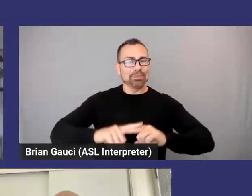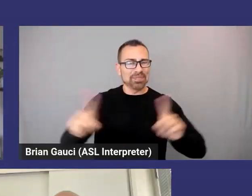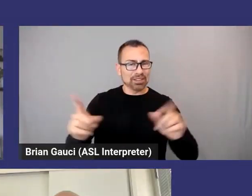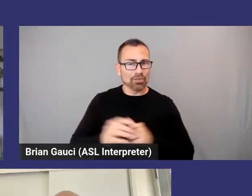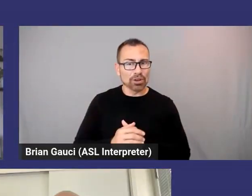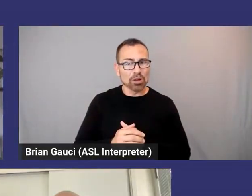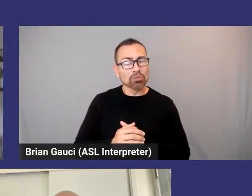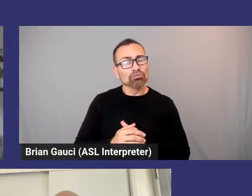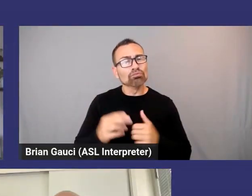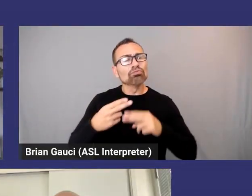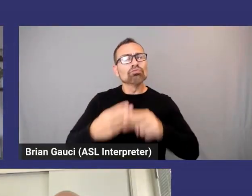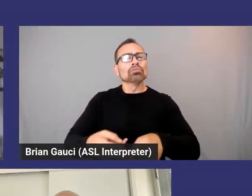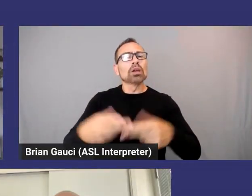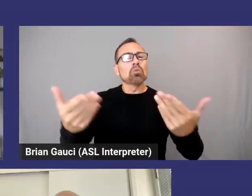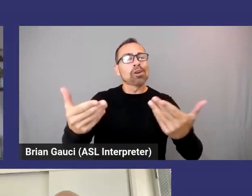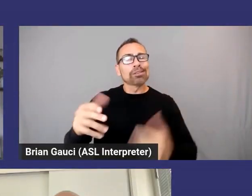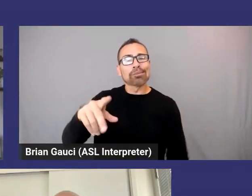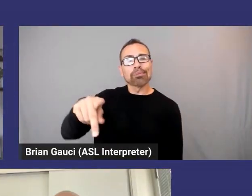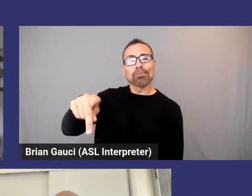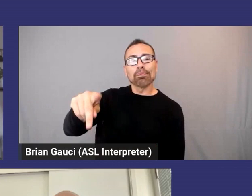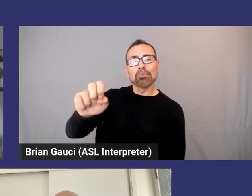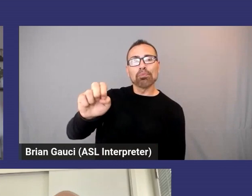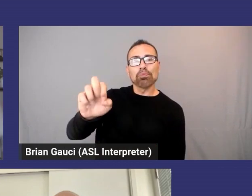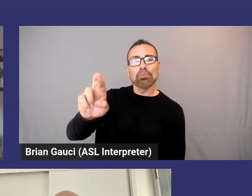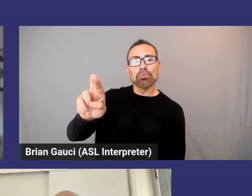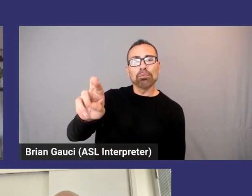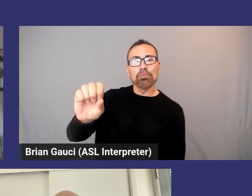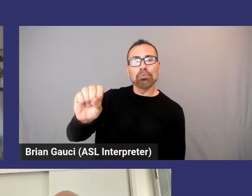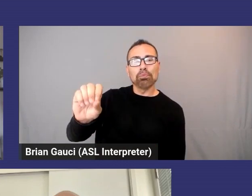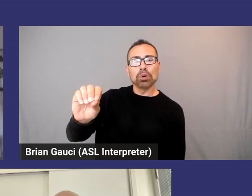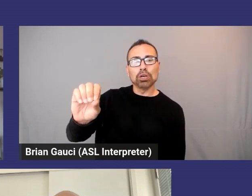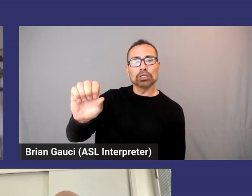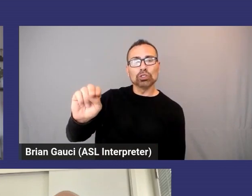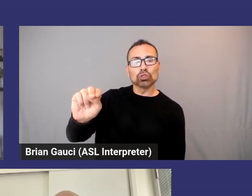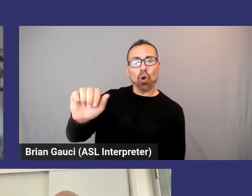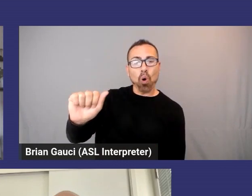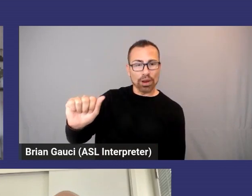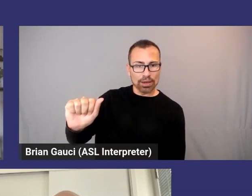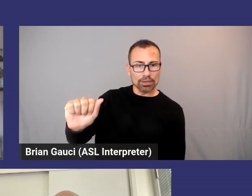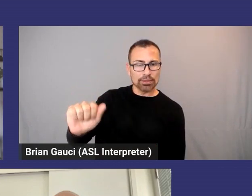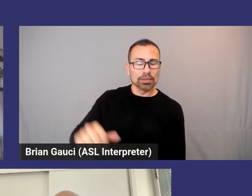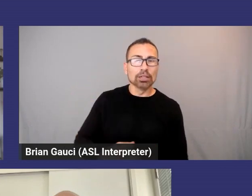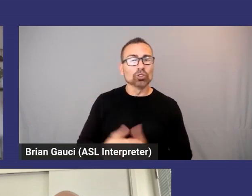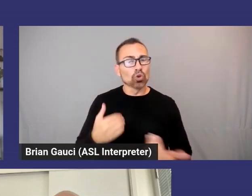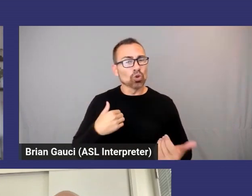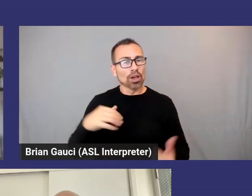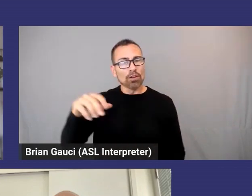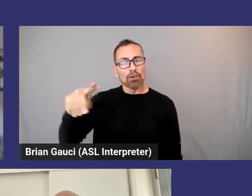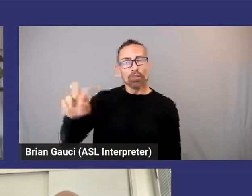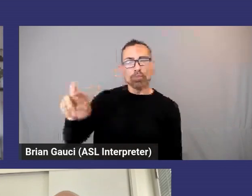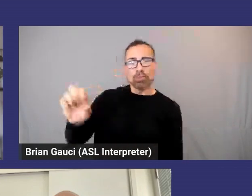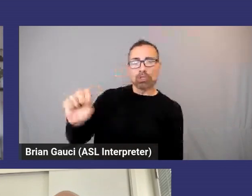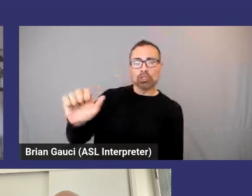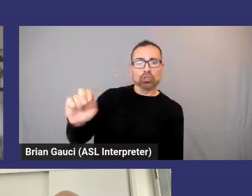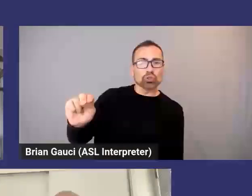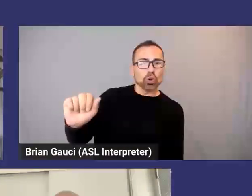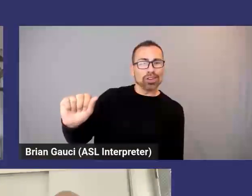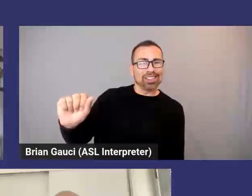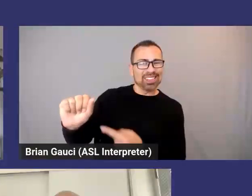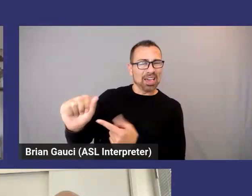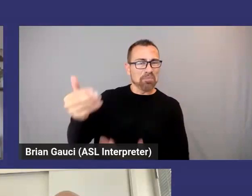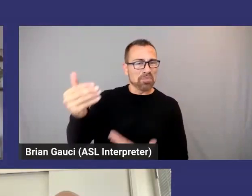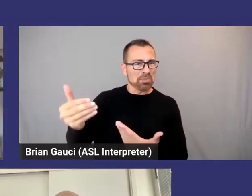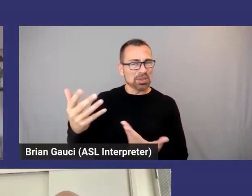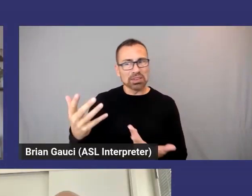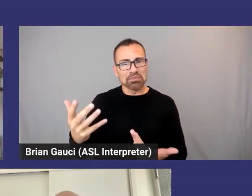called personas, right? And so you have some sort of persona that is maybe an admin type or puts the admin hat on. It